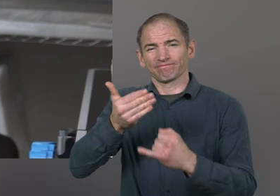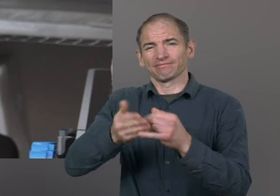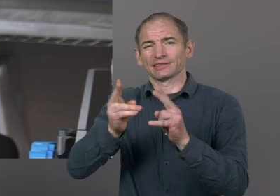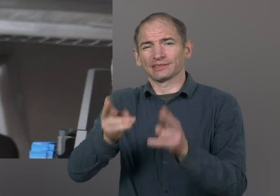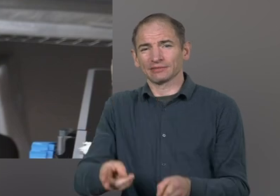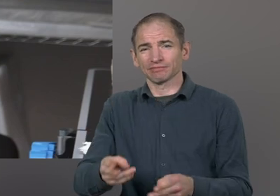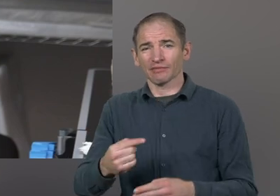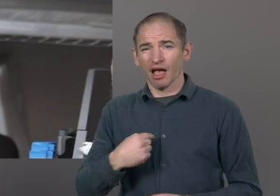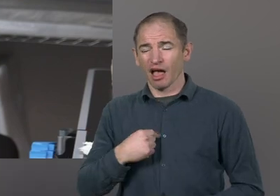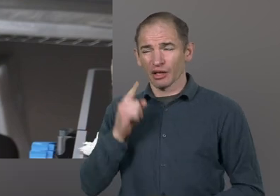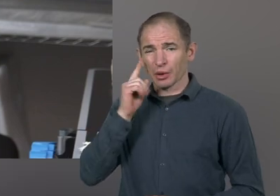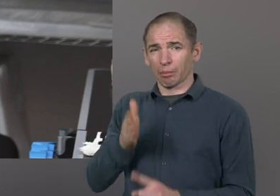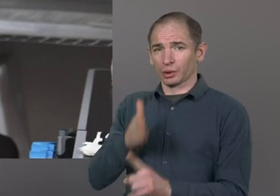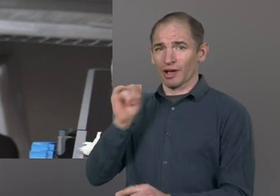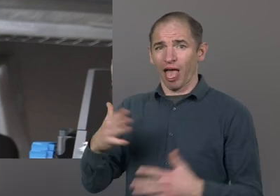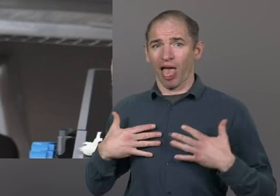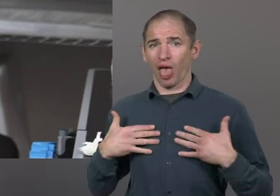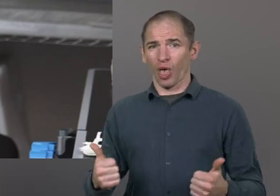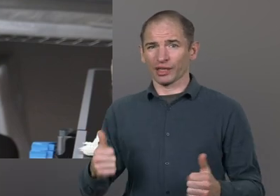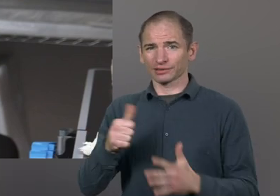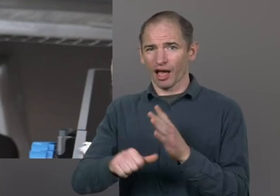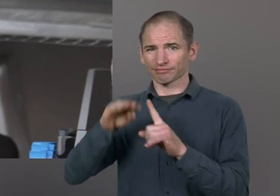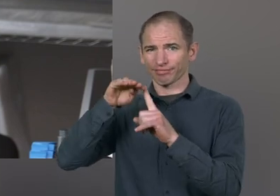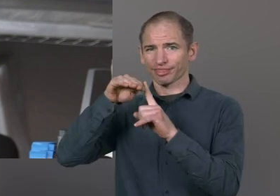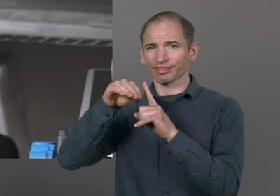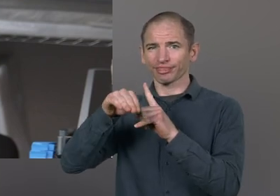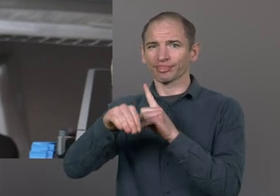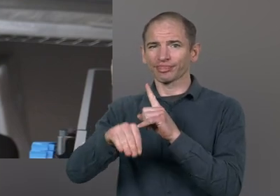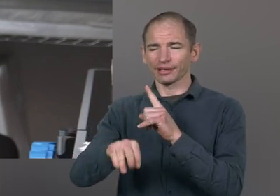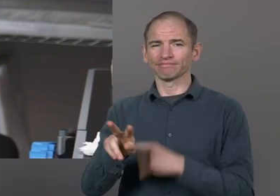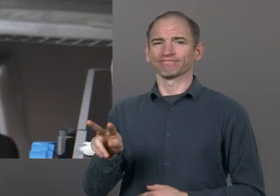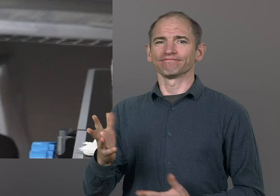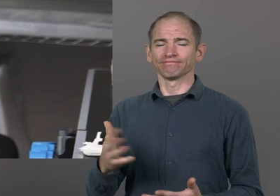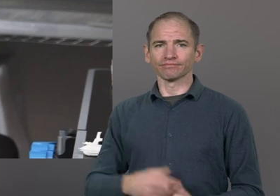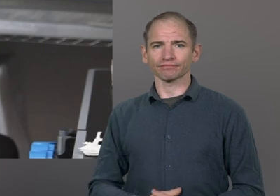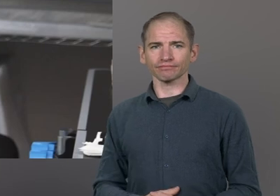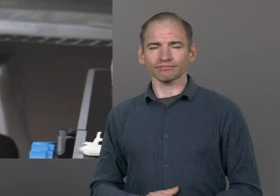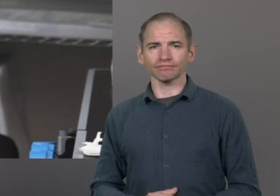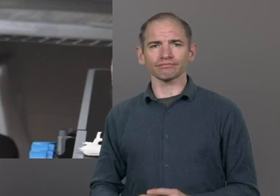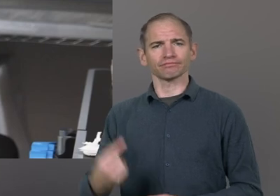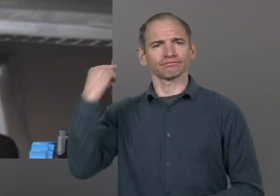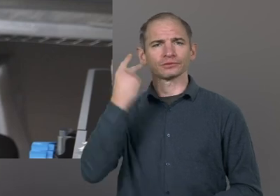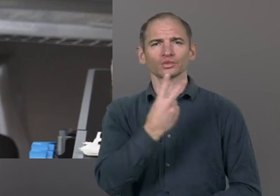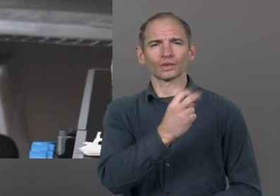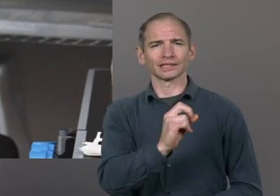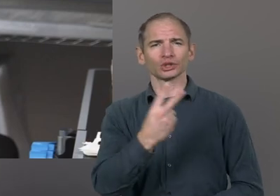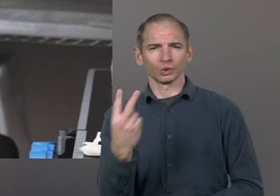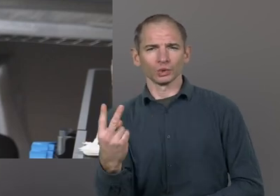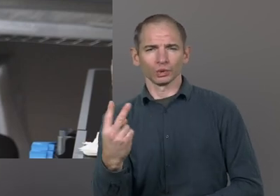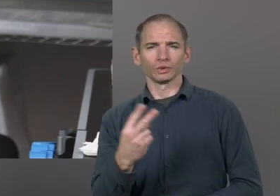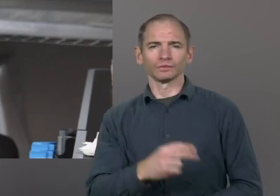of his life, I thought. It was clear his health was beginning to fail him on a lot of fronts. But in